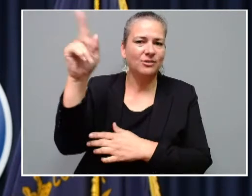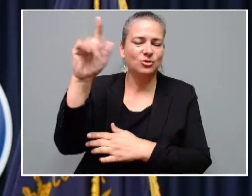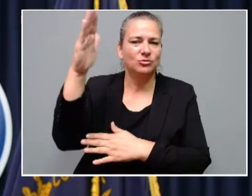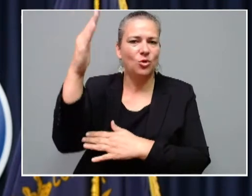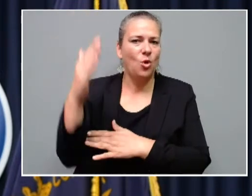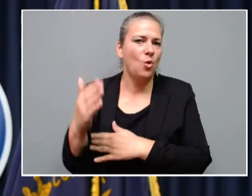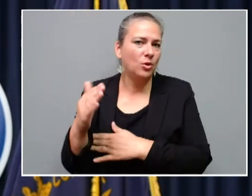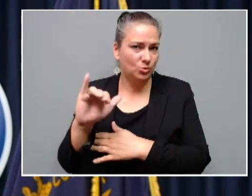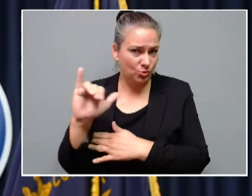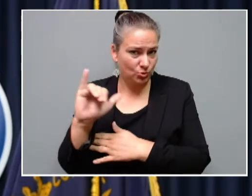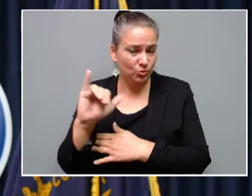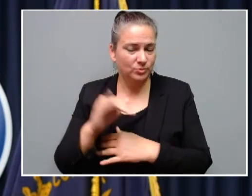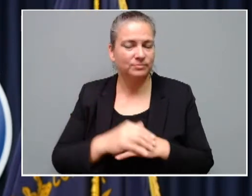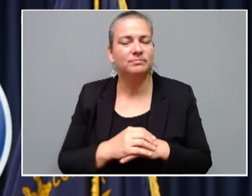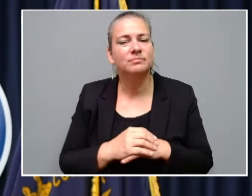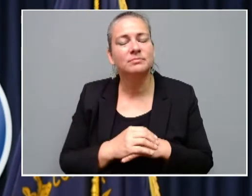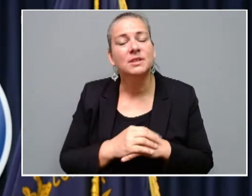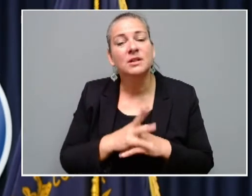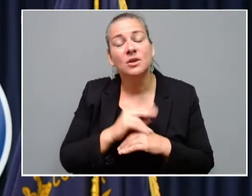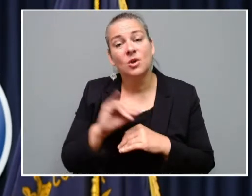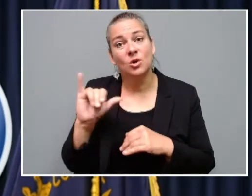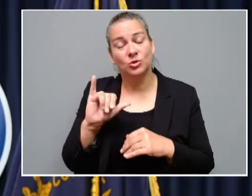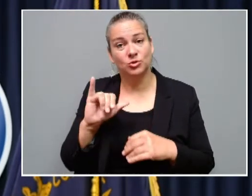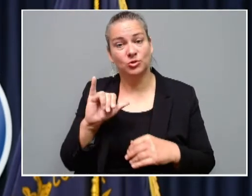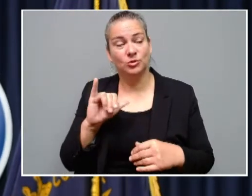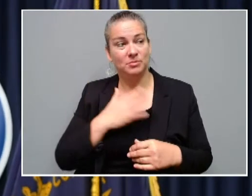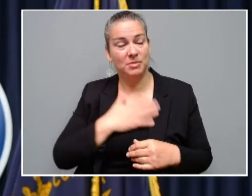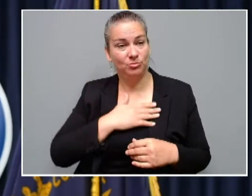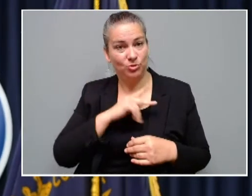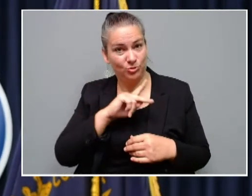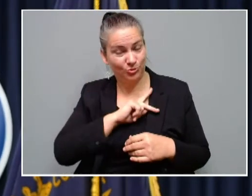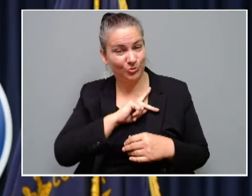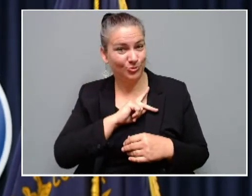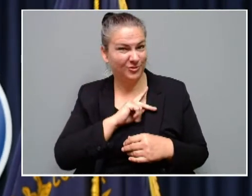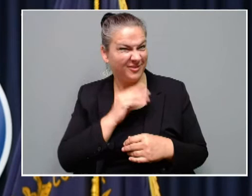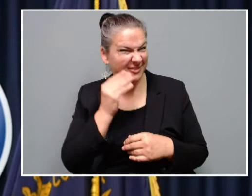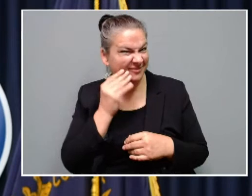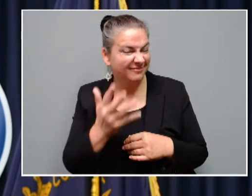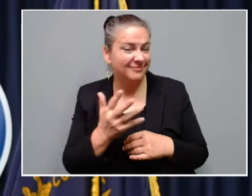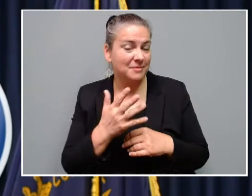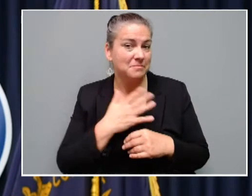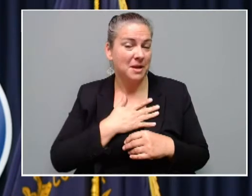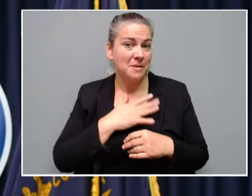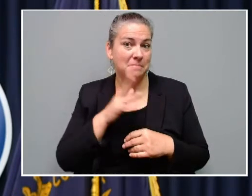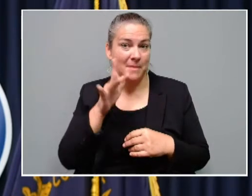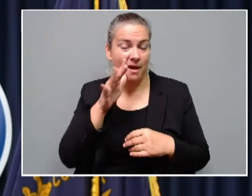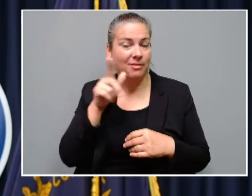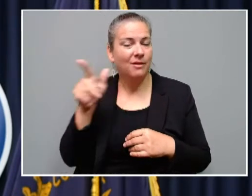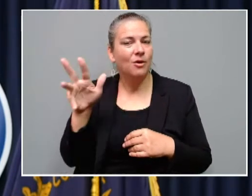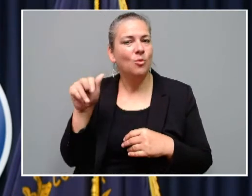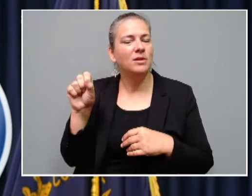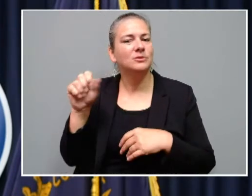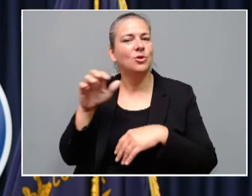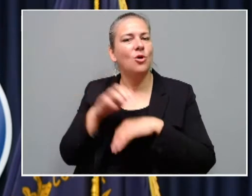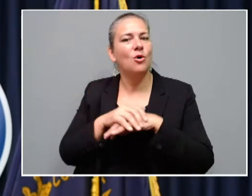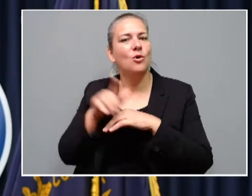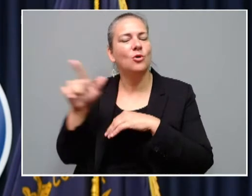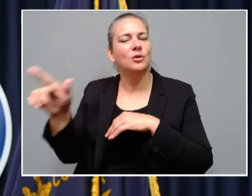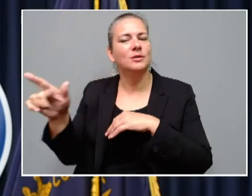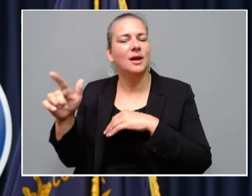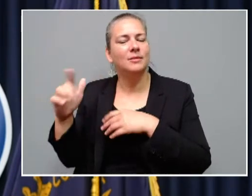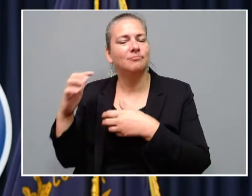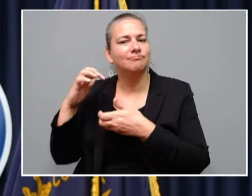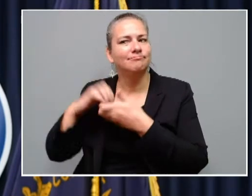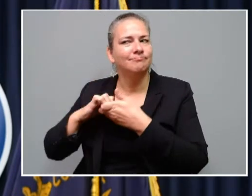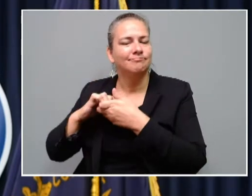On a personal note, my mom sat on a nonprofit alliance with General